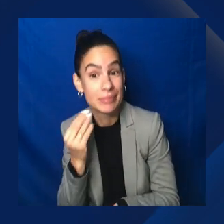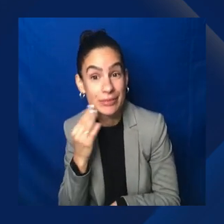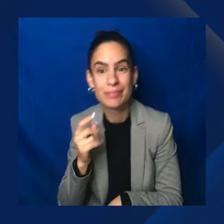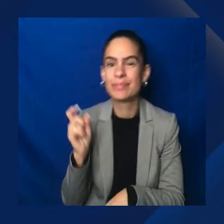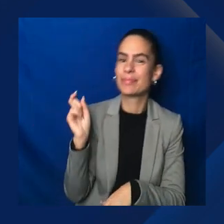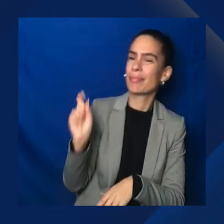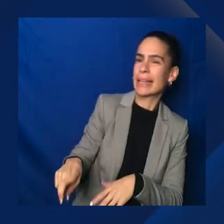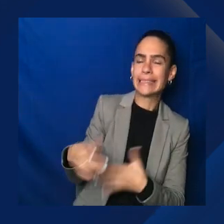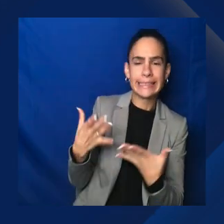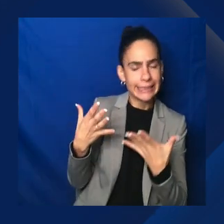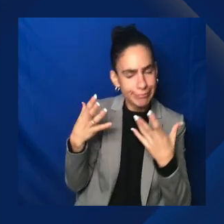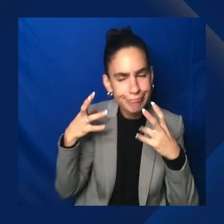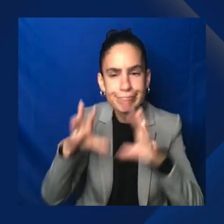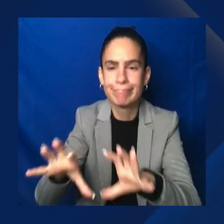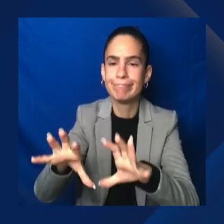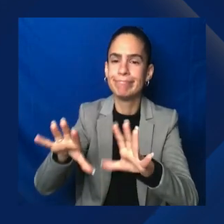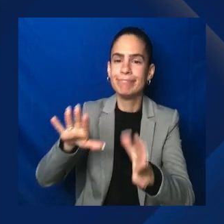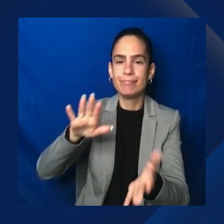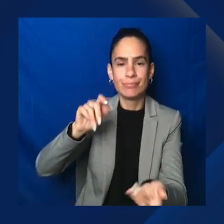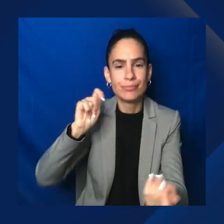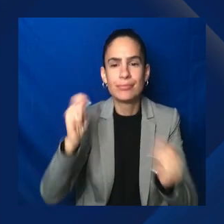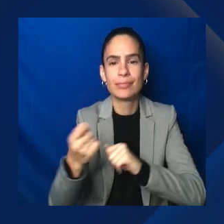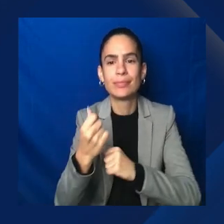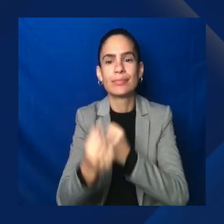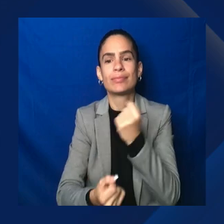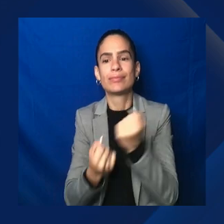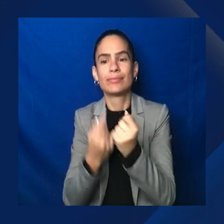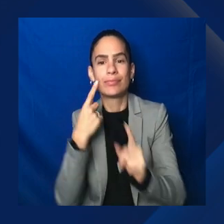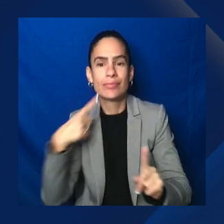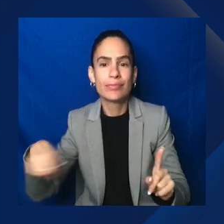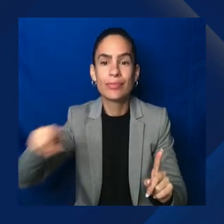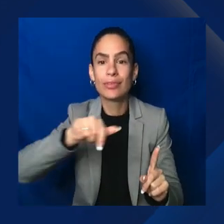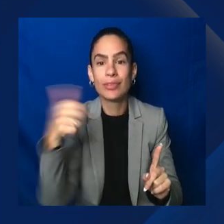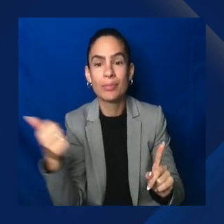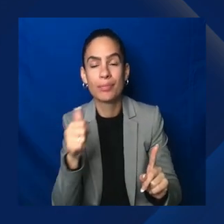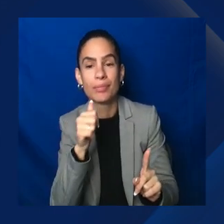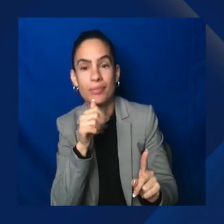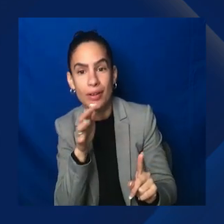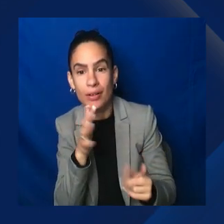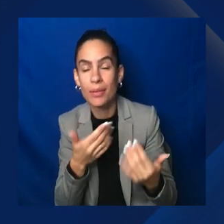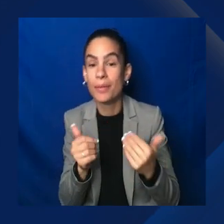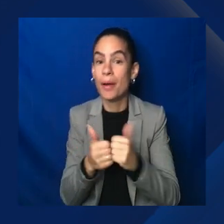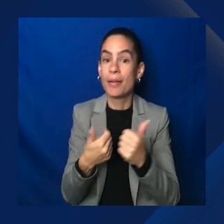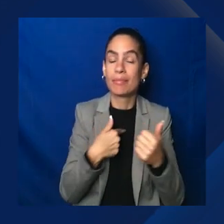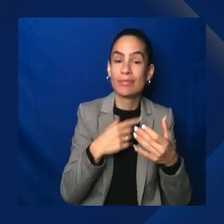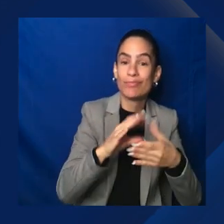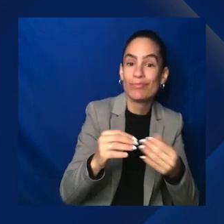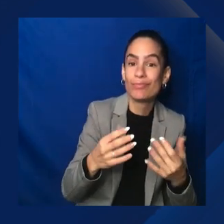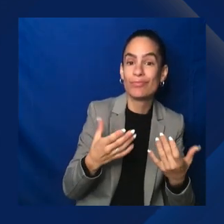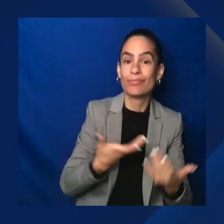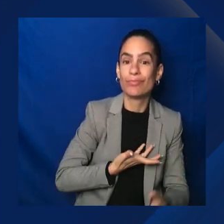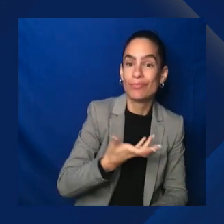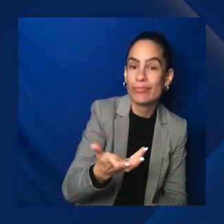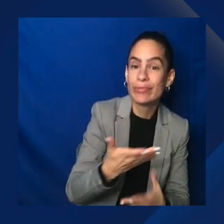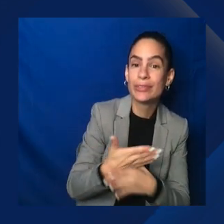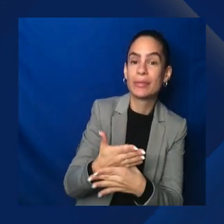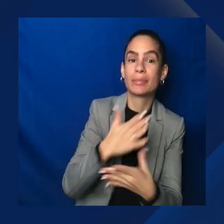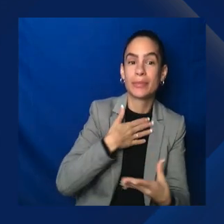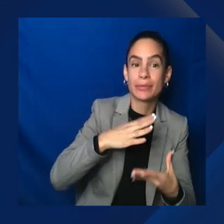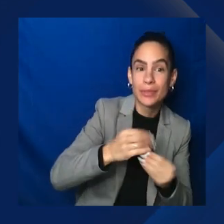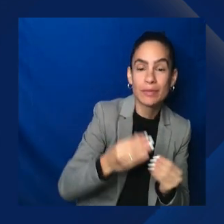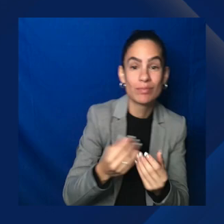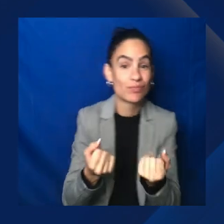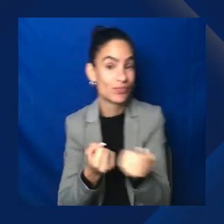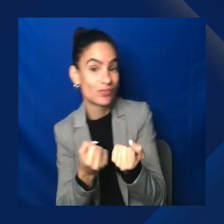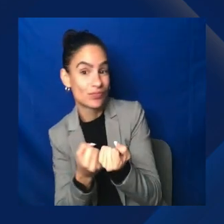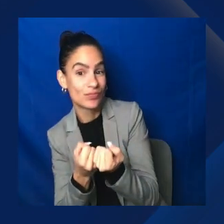By sharing my story and support for families as a doula, I'm hoping for a better tomorrow for all mothers and all